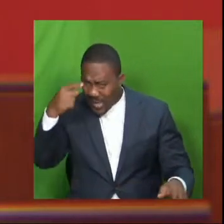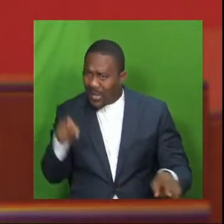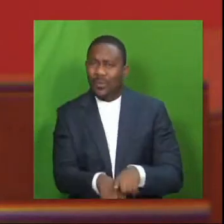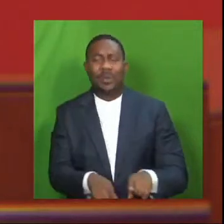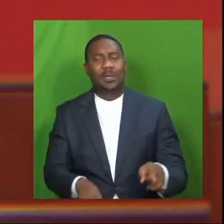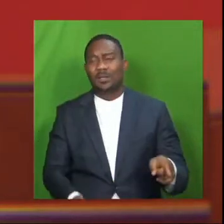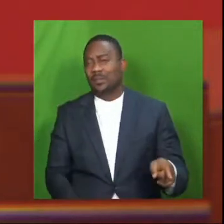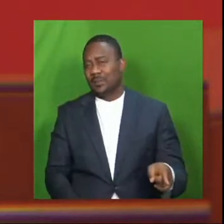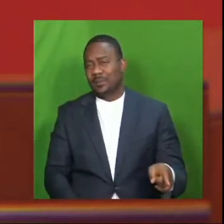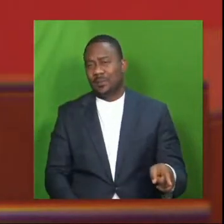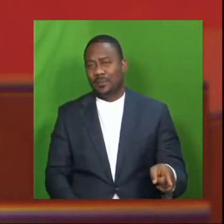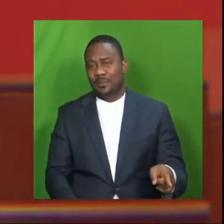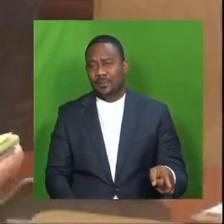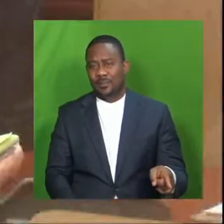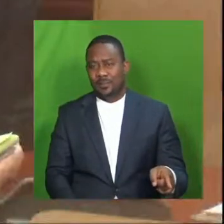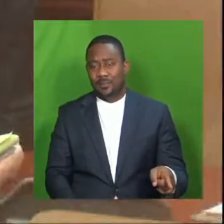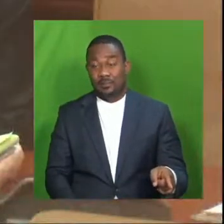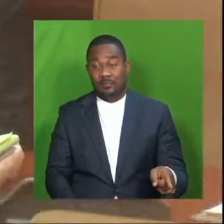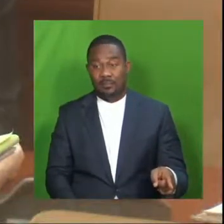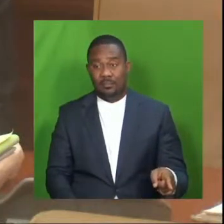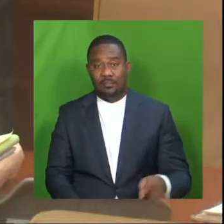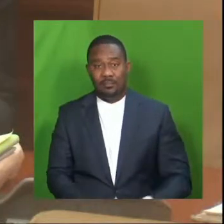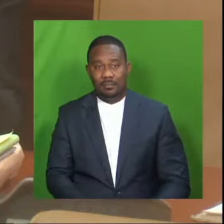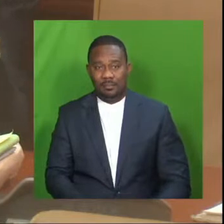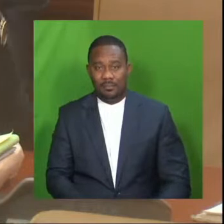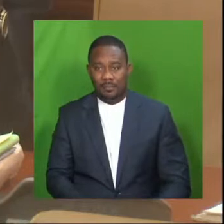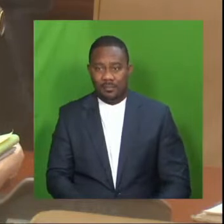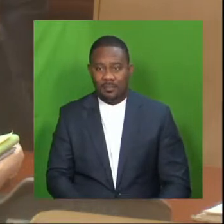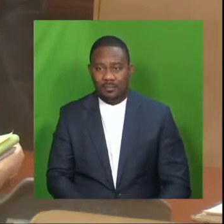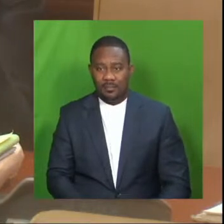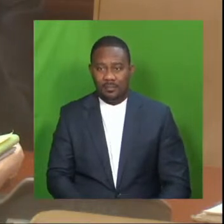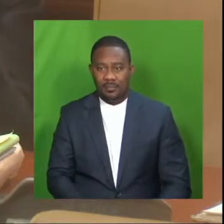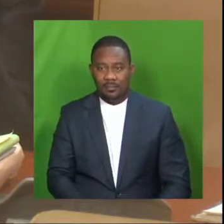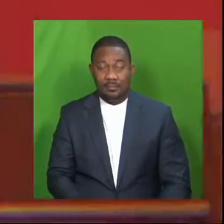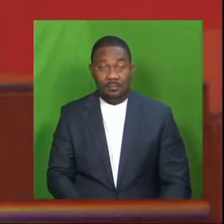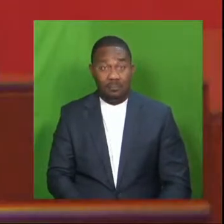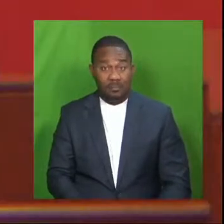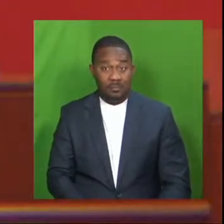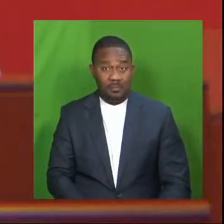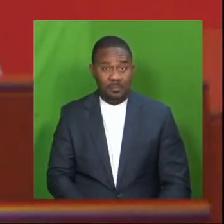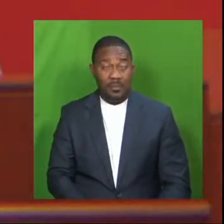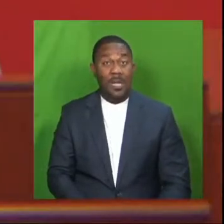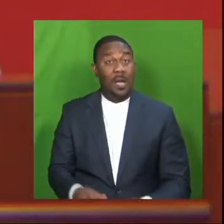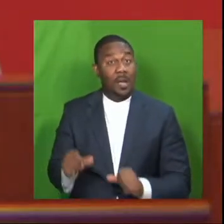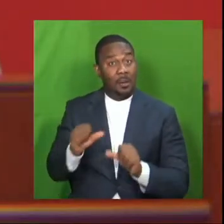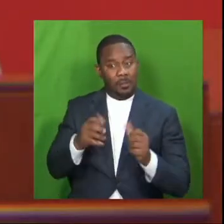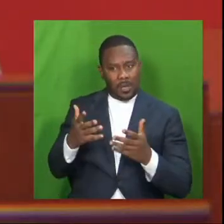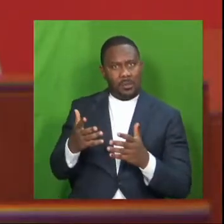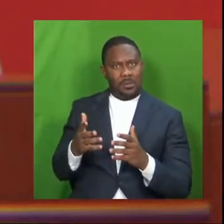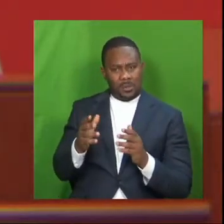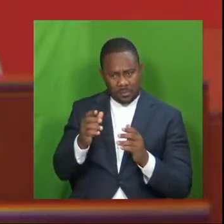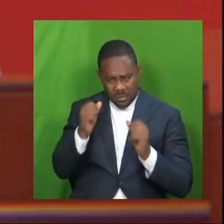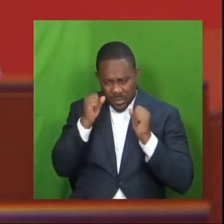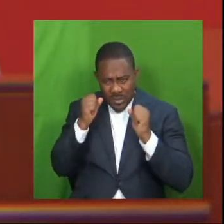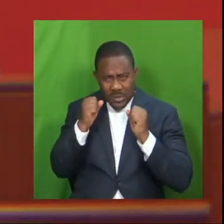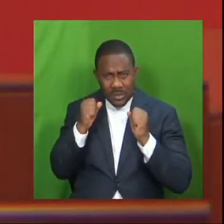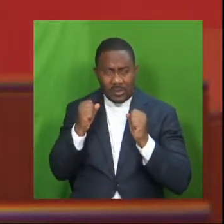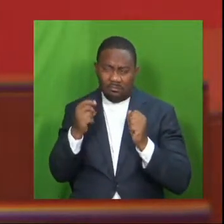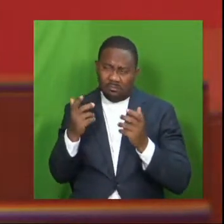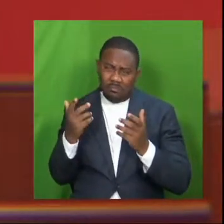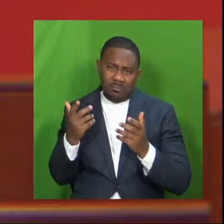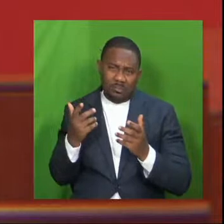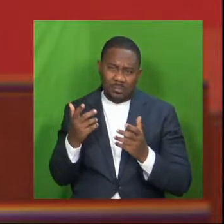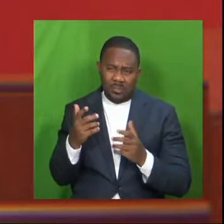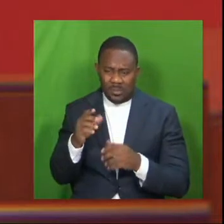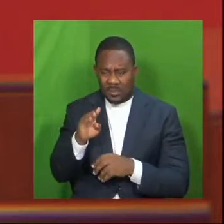And there are a number of occasions that even on issues of urgency, of referrals of bills